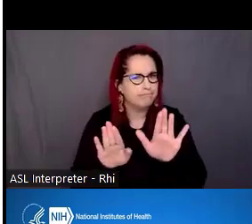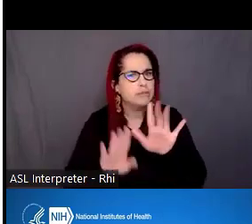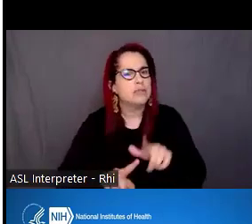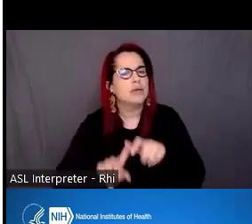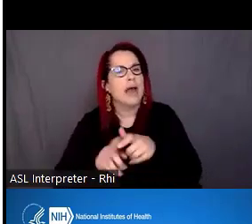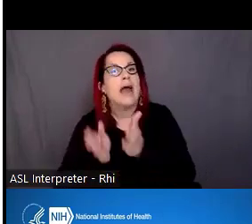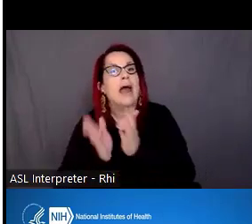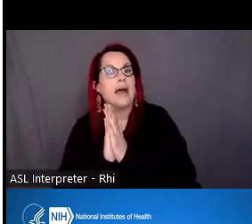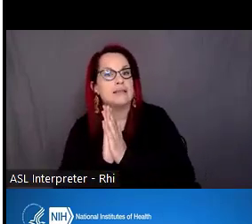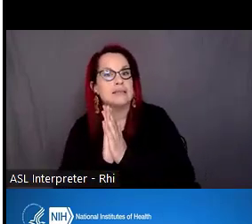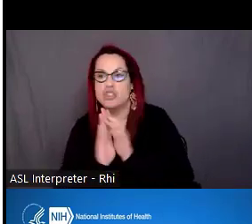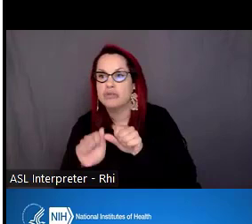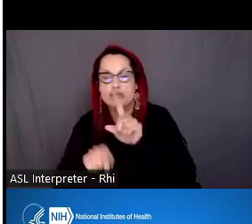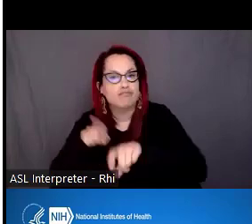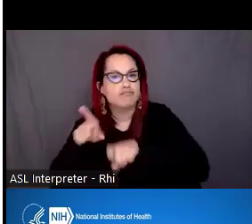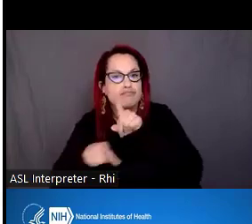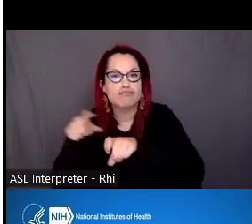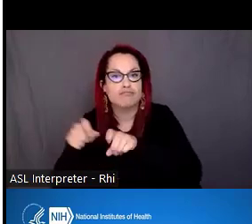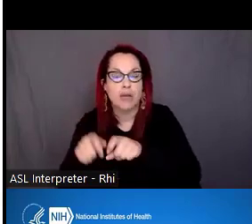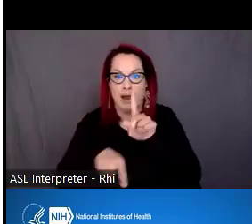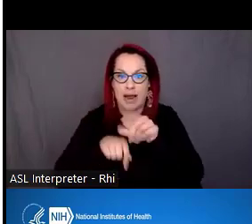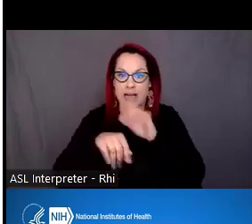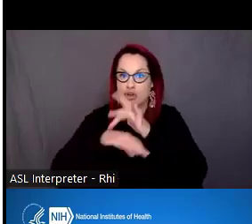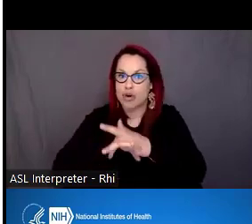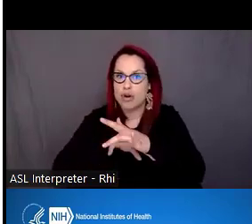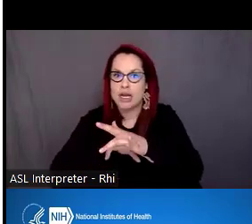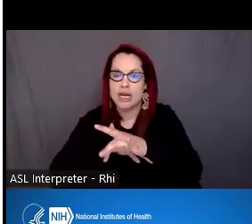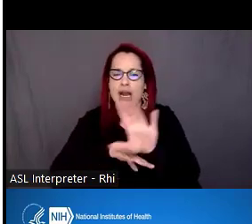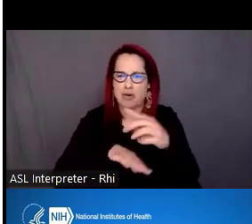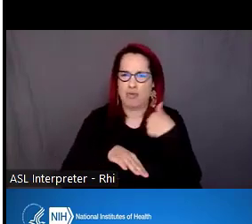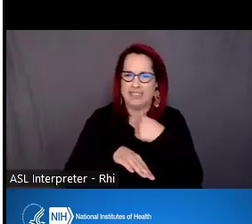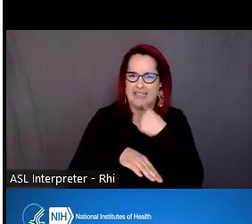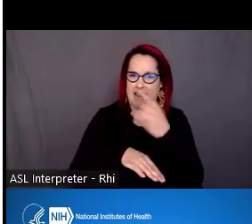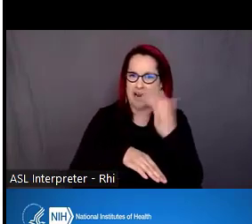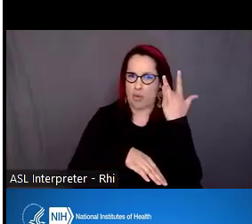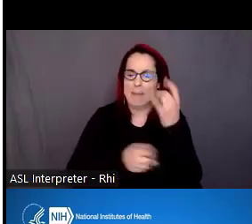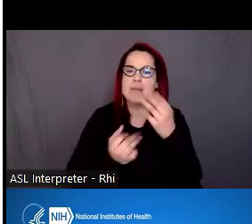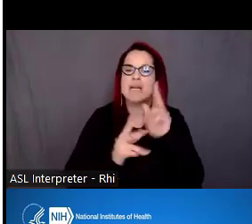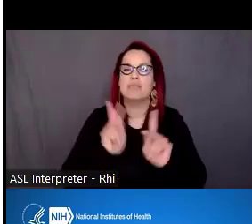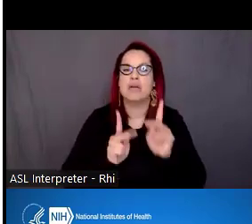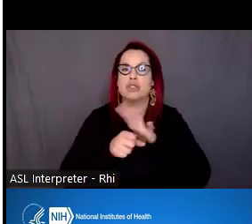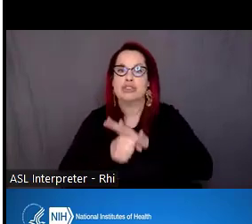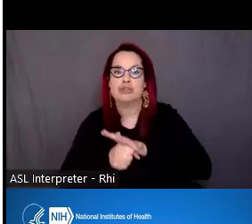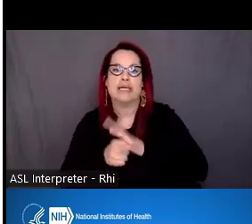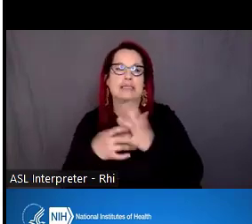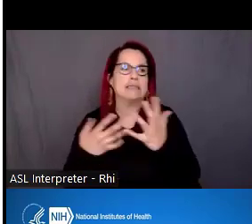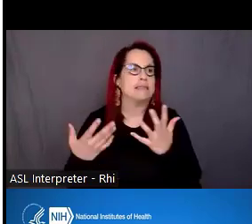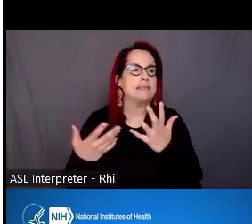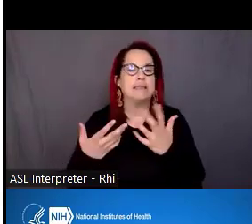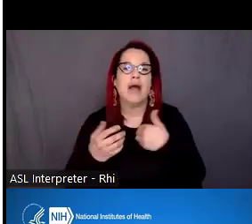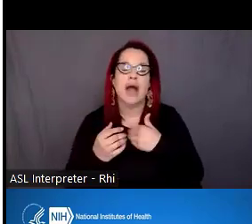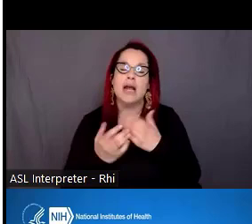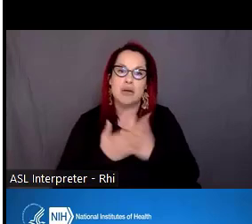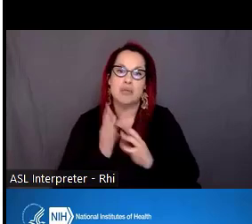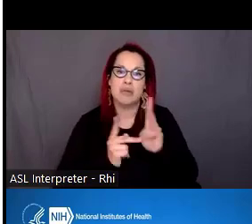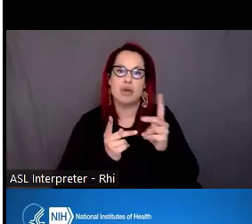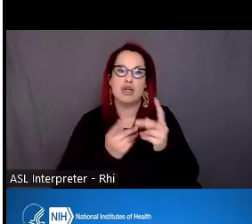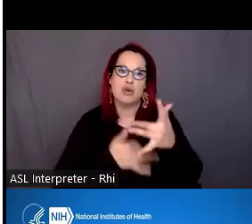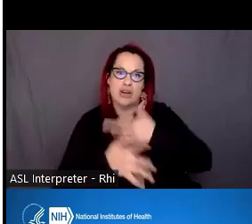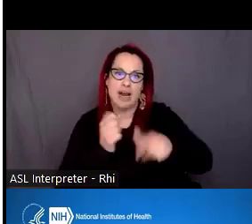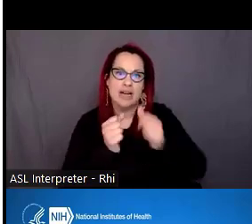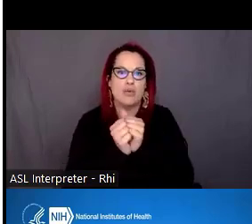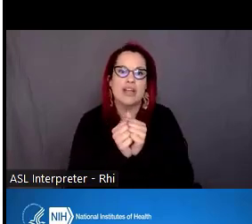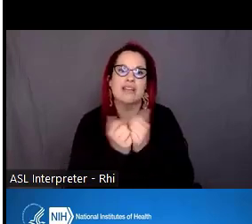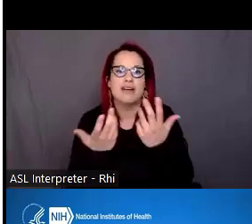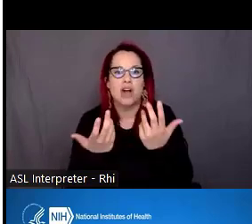ask, again, because people are going to be very stressed, and a lot of the folks that are going to be interacted with are not the people like other panelists, but